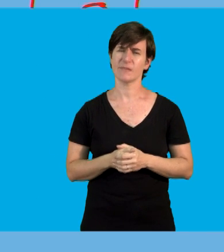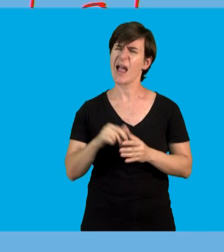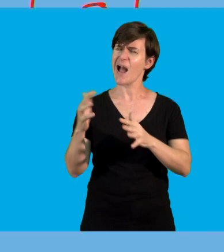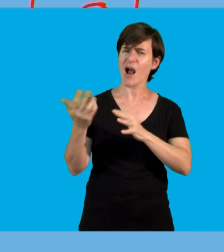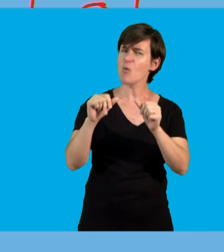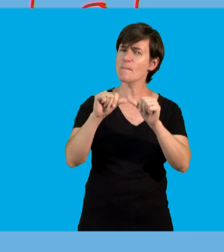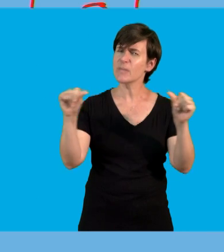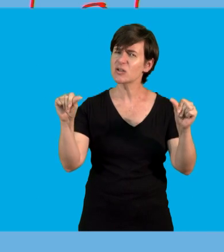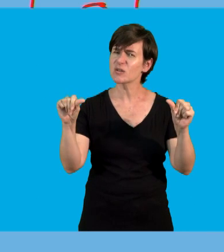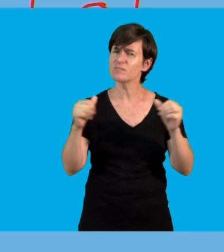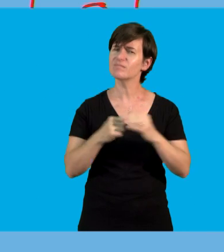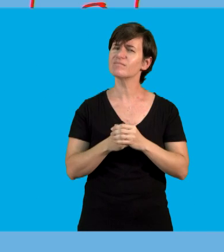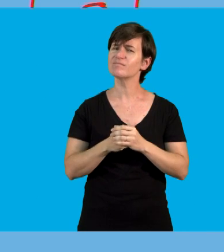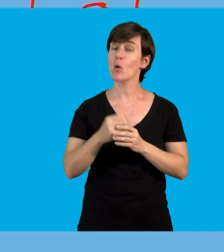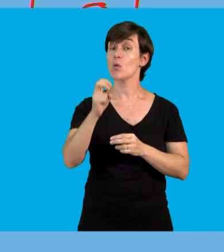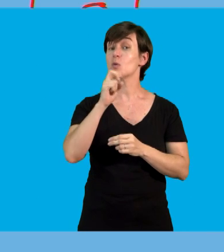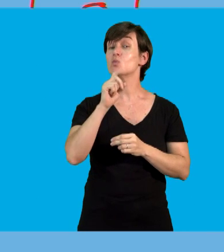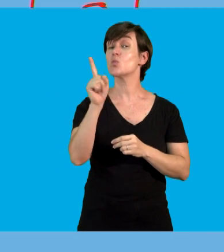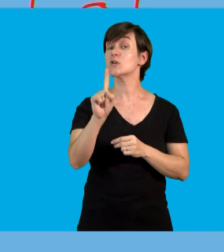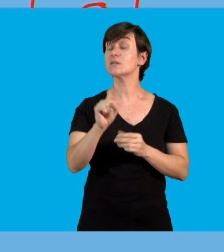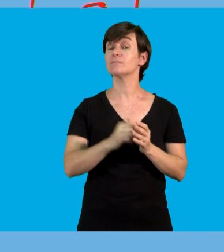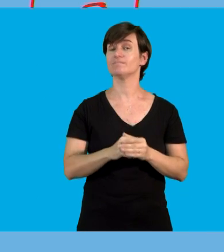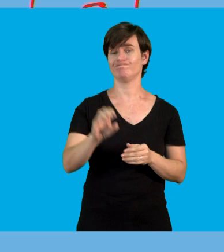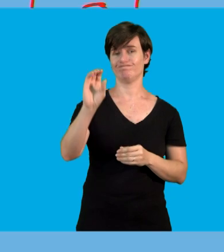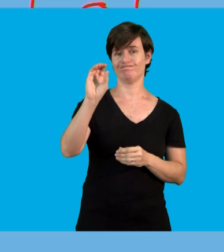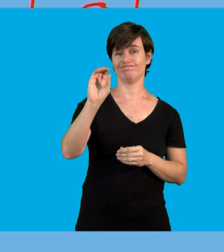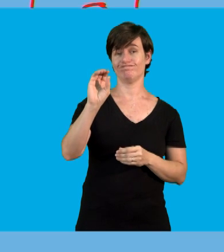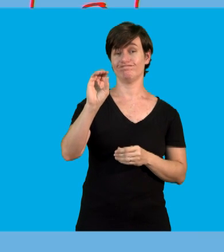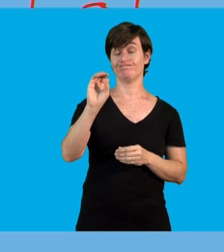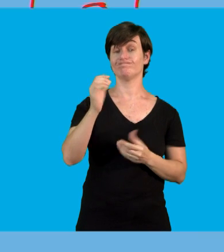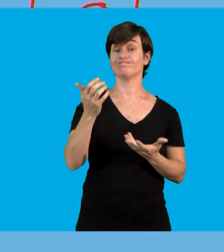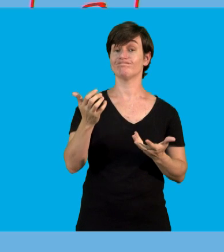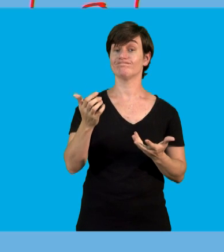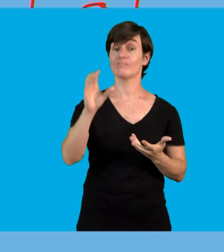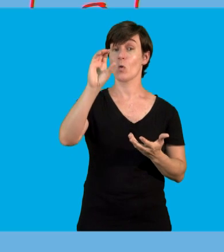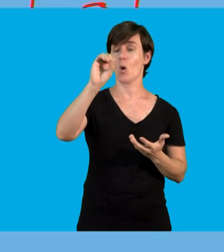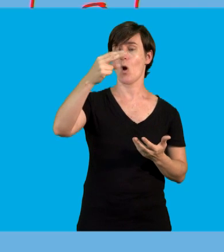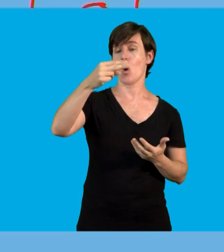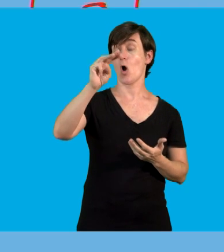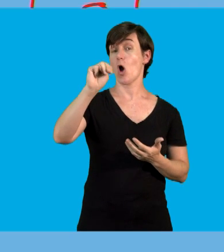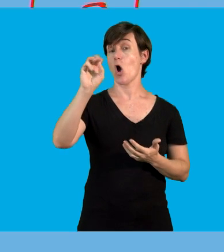a resistor has, we're going to be making use of our we're saying that it is going to be